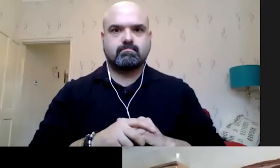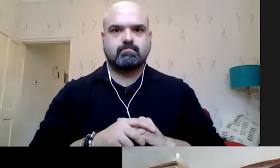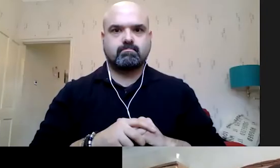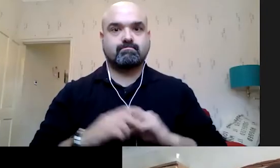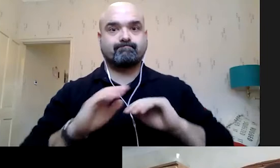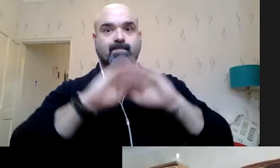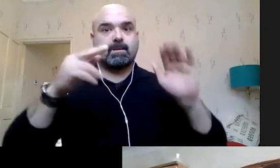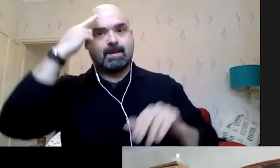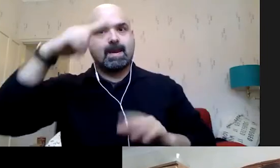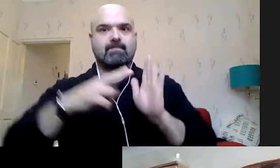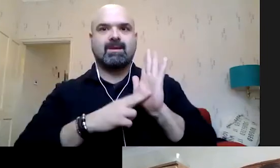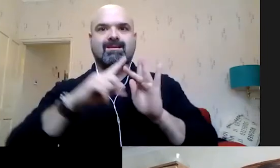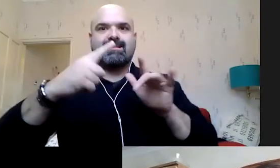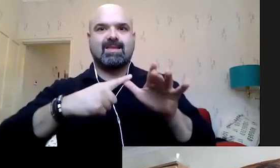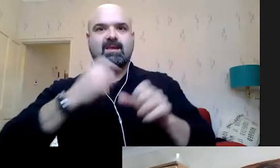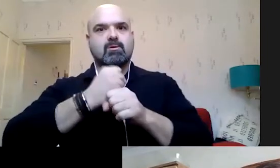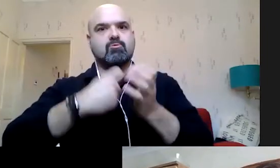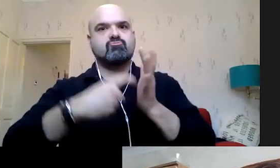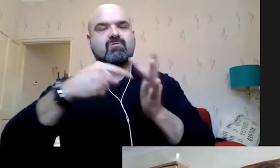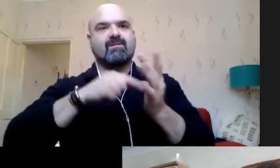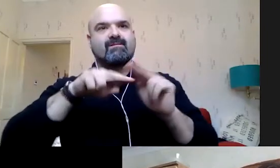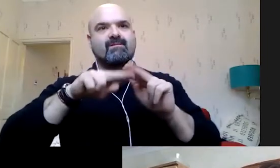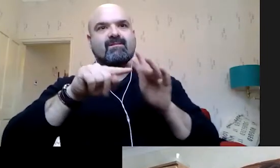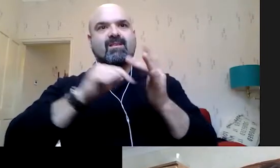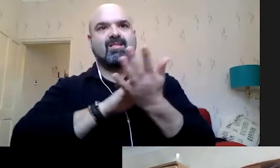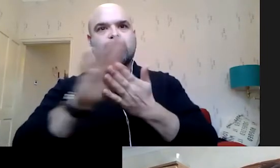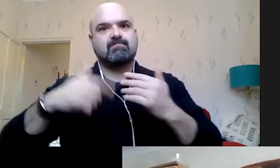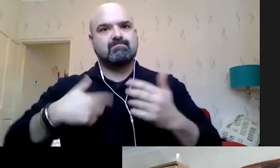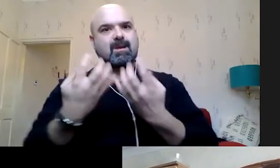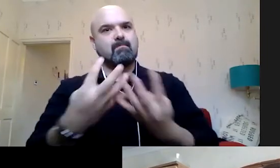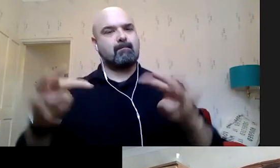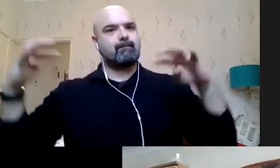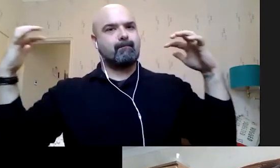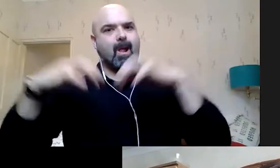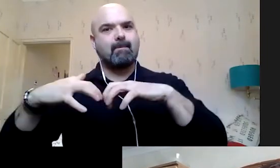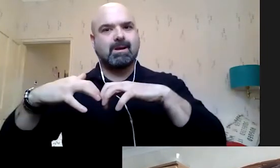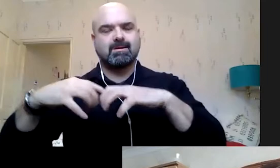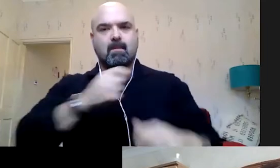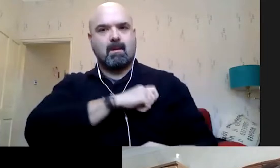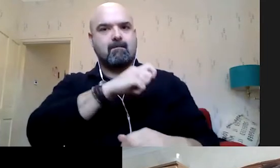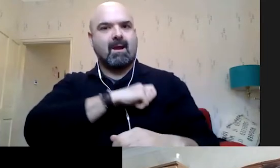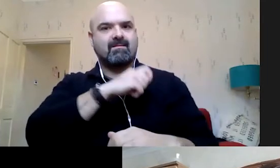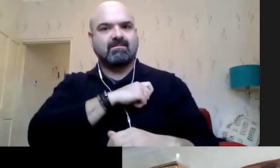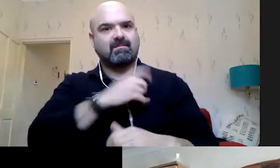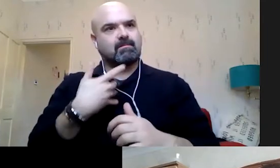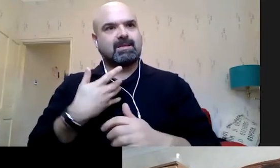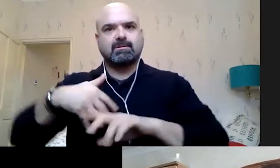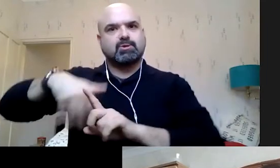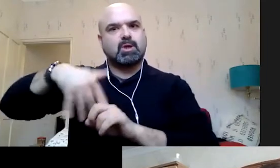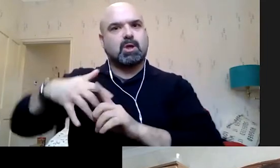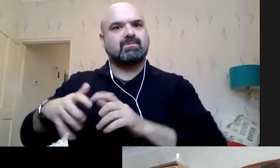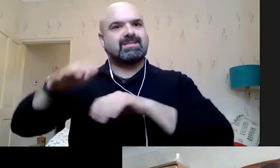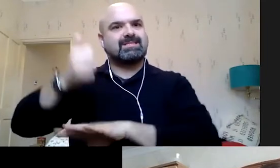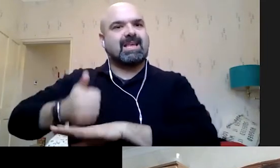Hello, I'm Nia Griffith and I'm the Member of Parliament for Llanelli and I'm the Shadow Secretary of State for Wales. And I use the